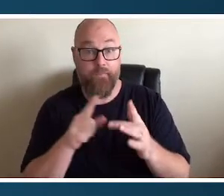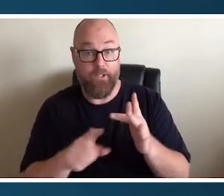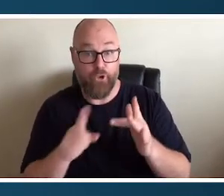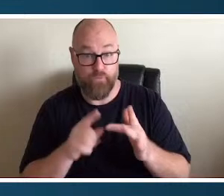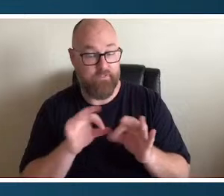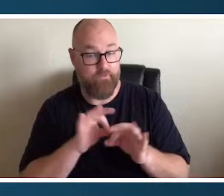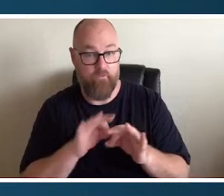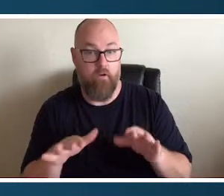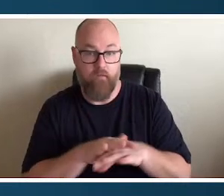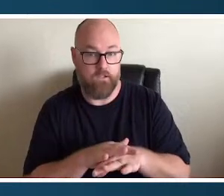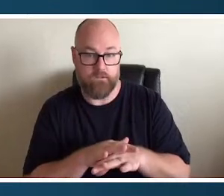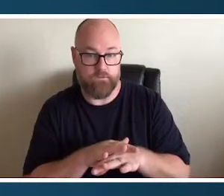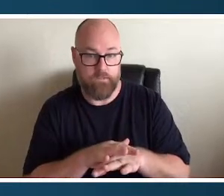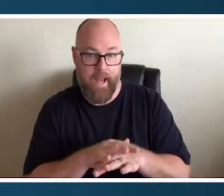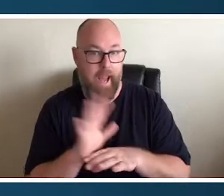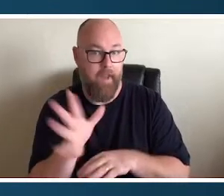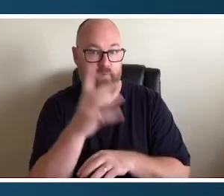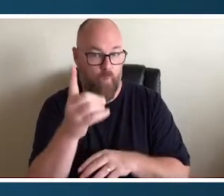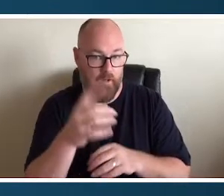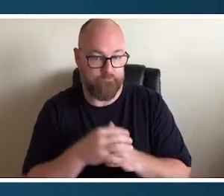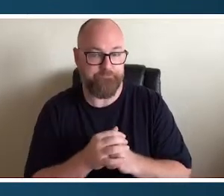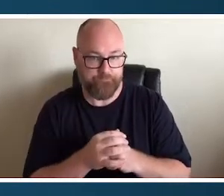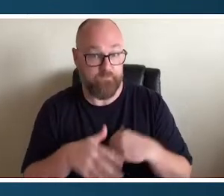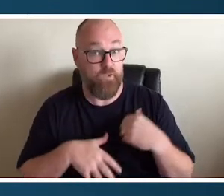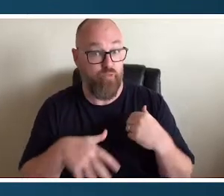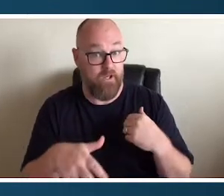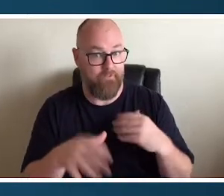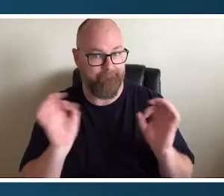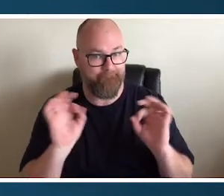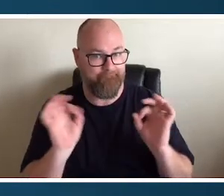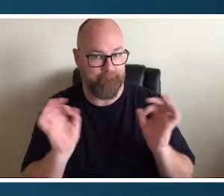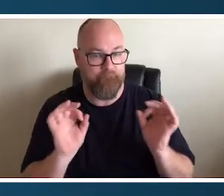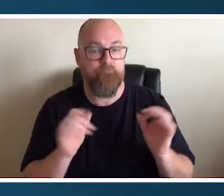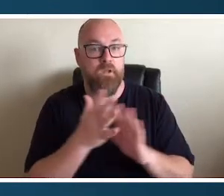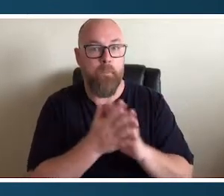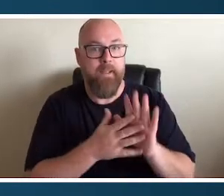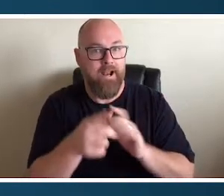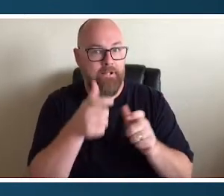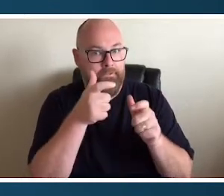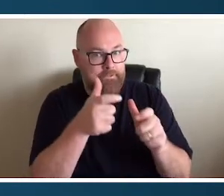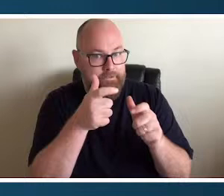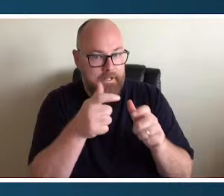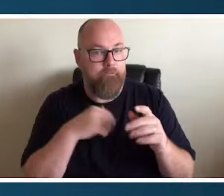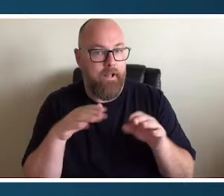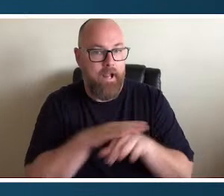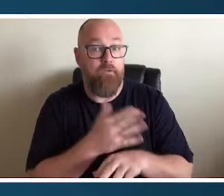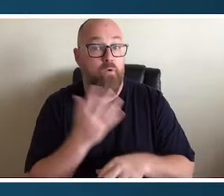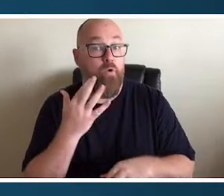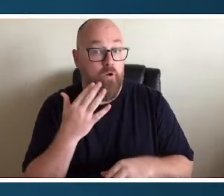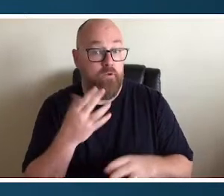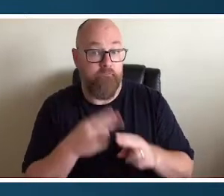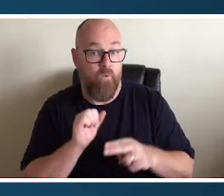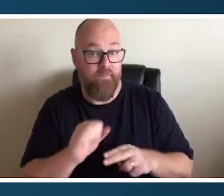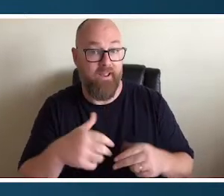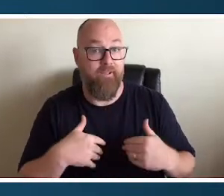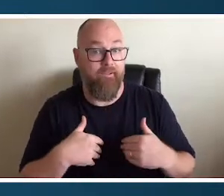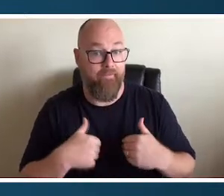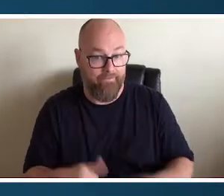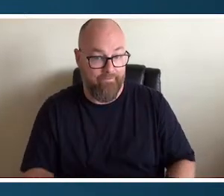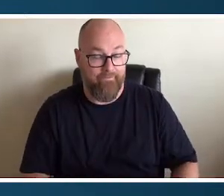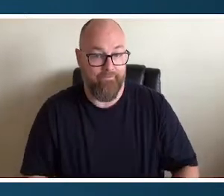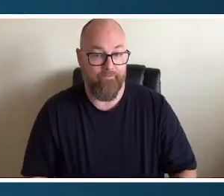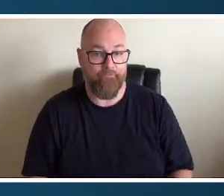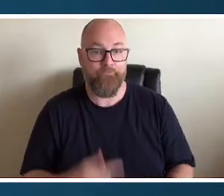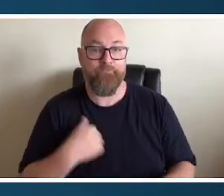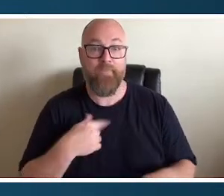who comes to the program pregnant. It means they have to take care of the cost of their health. They have to pay upfront for all the costs